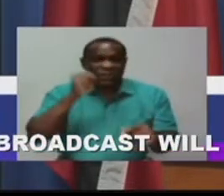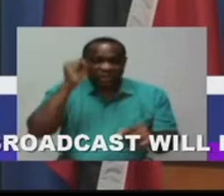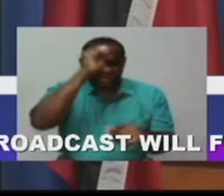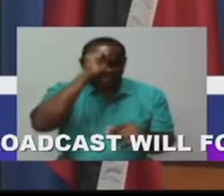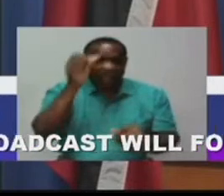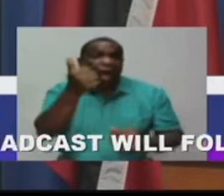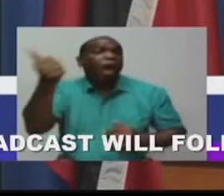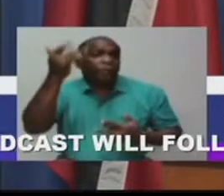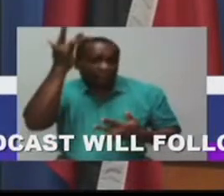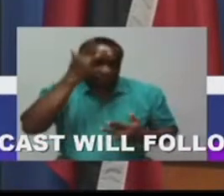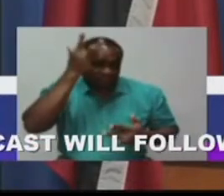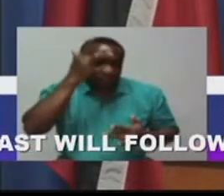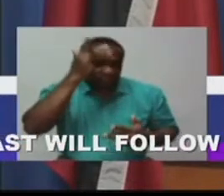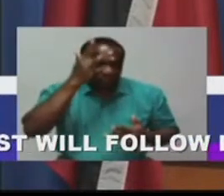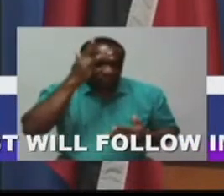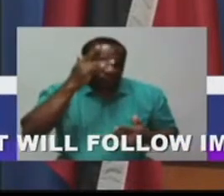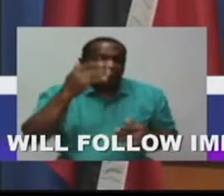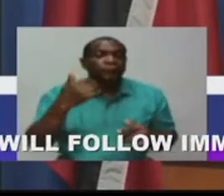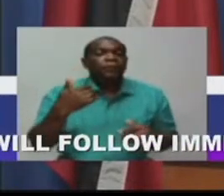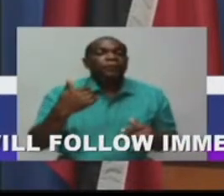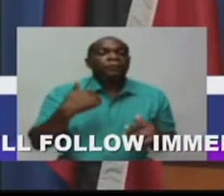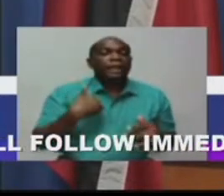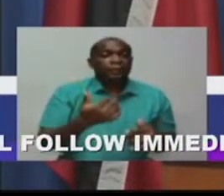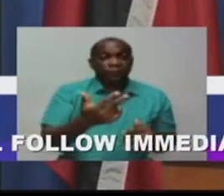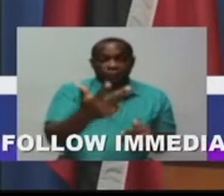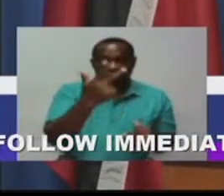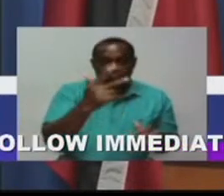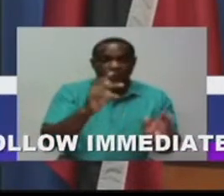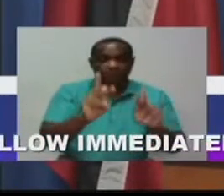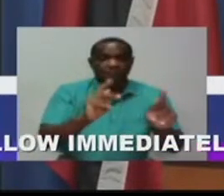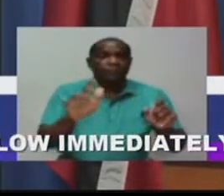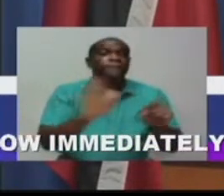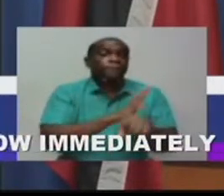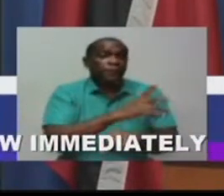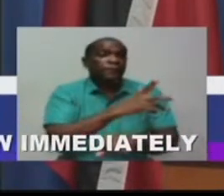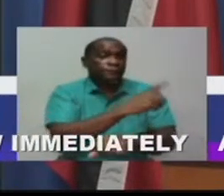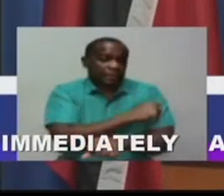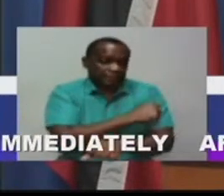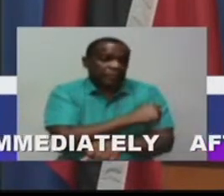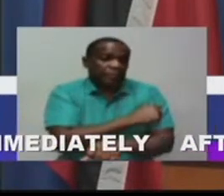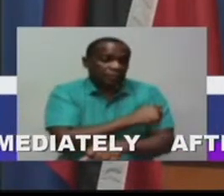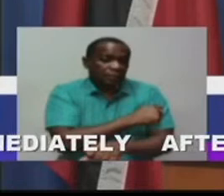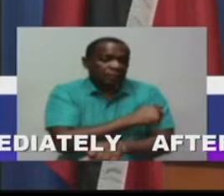we have 3 fully vaccinated persons out of the 668, giving us a percent